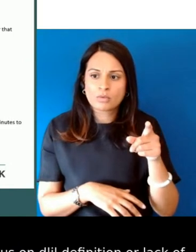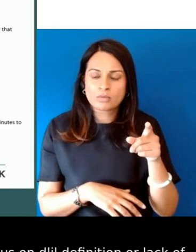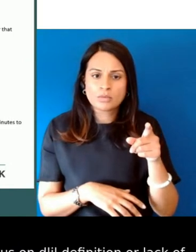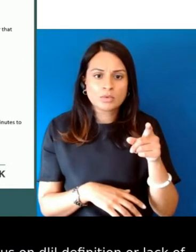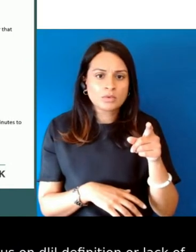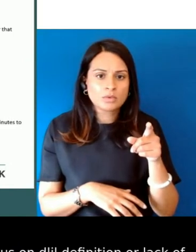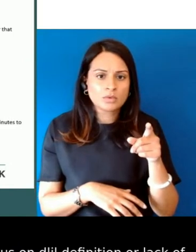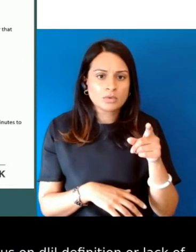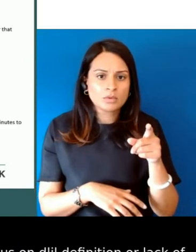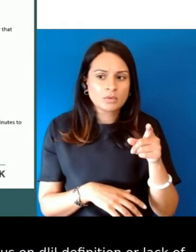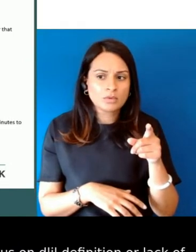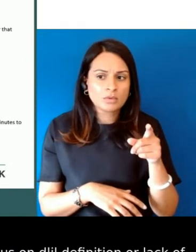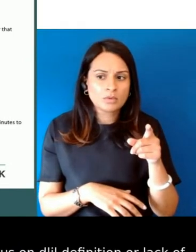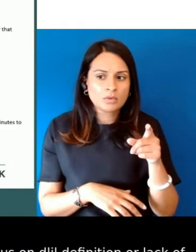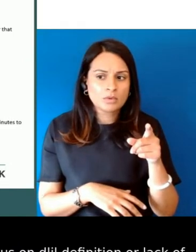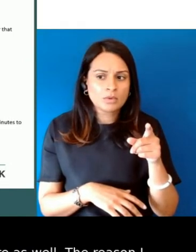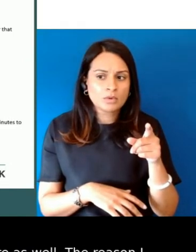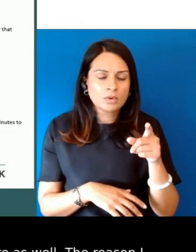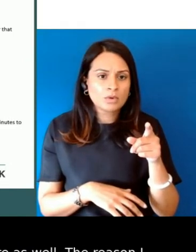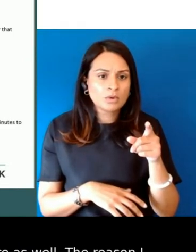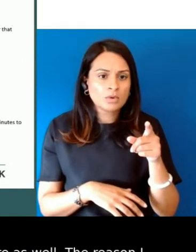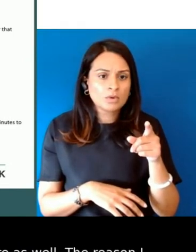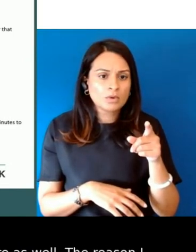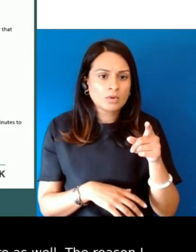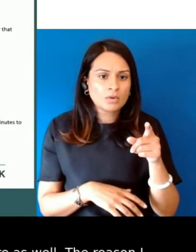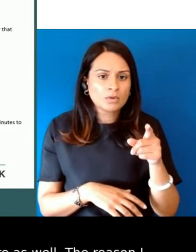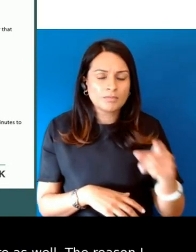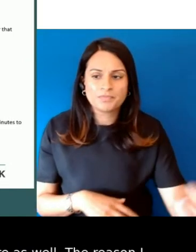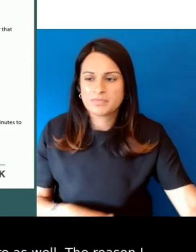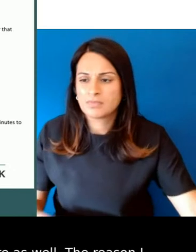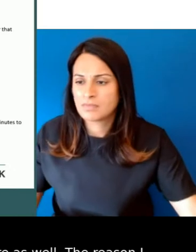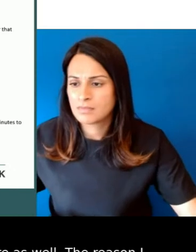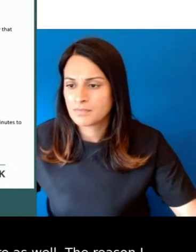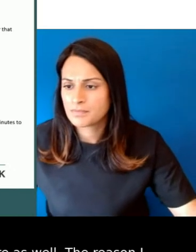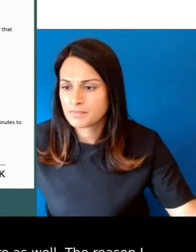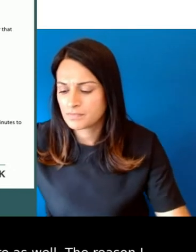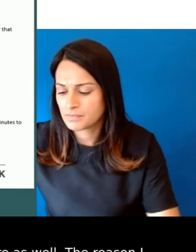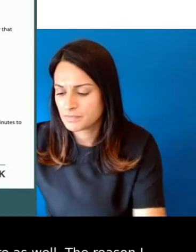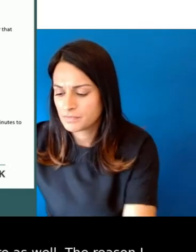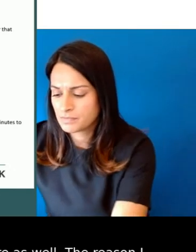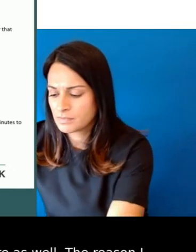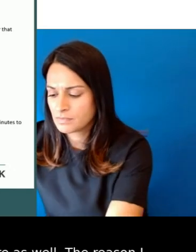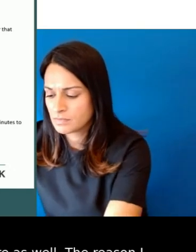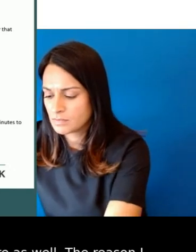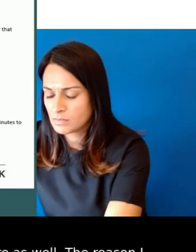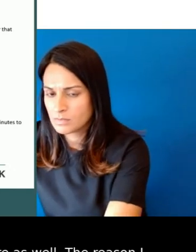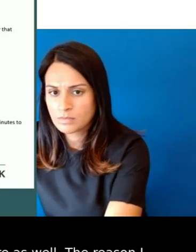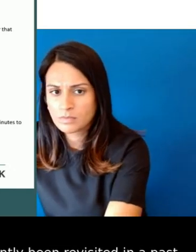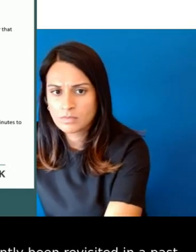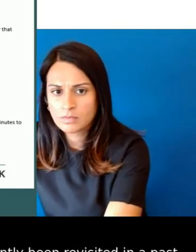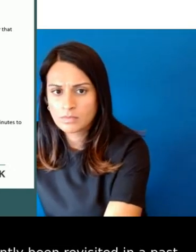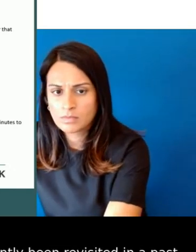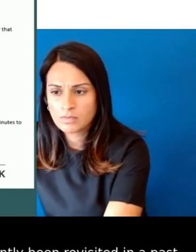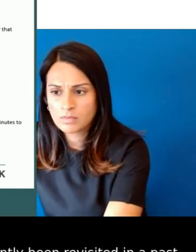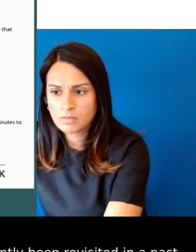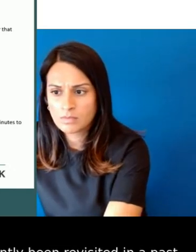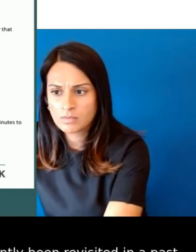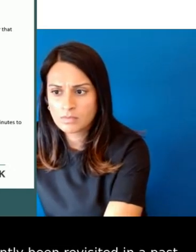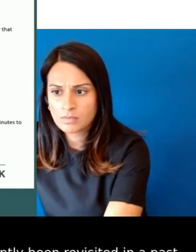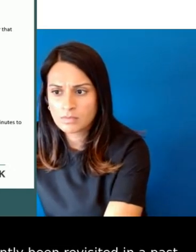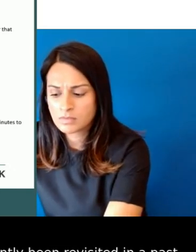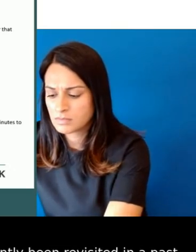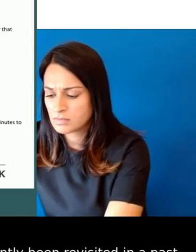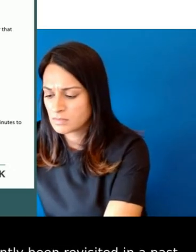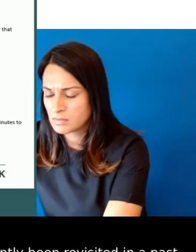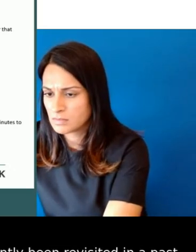a few years ago and it's recently been revisited um just in the past year as well as a new guidance will be coming up shortly but what i like as well also